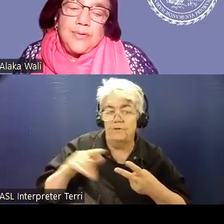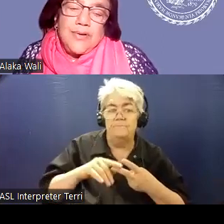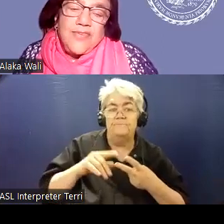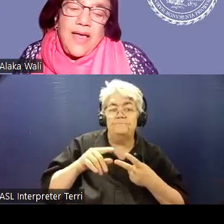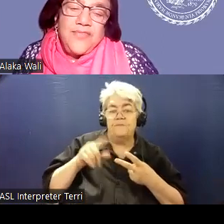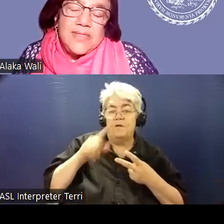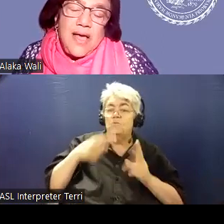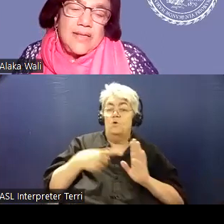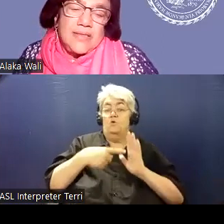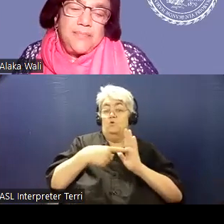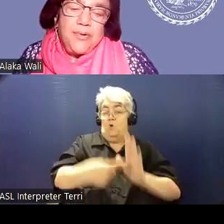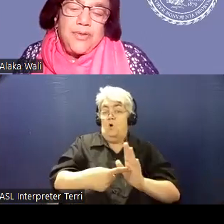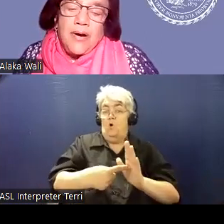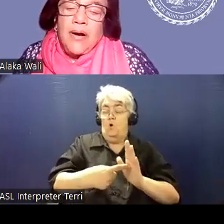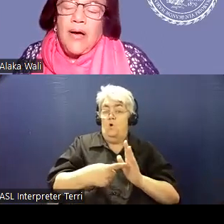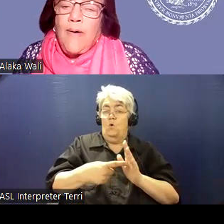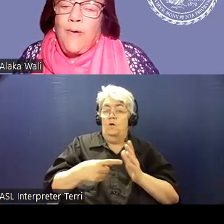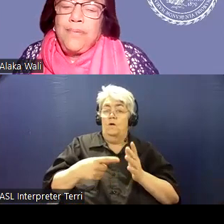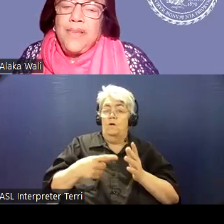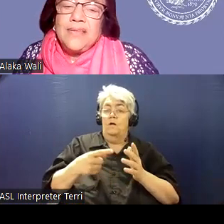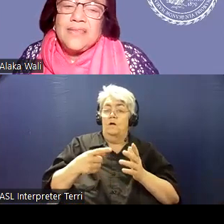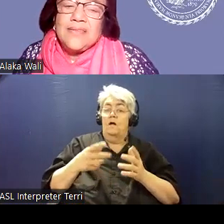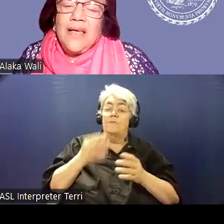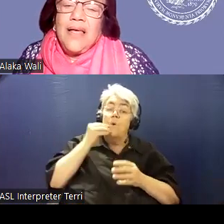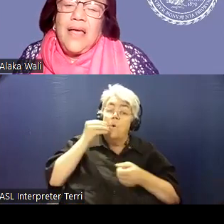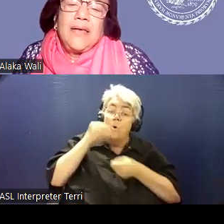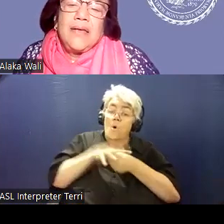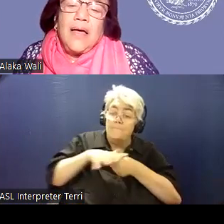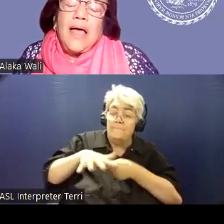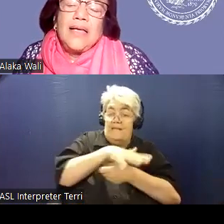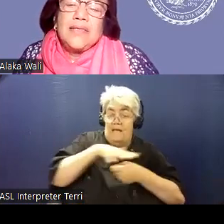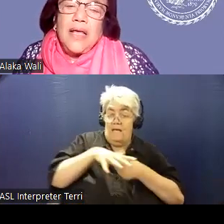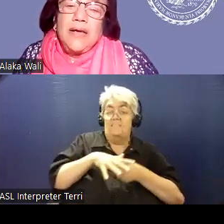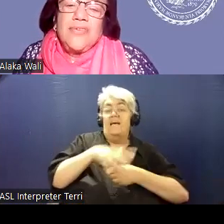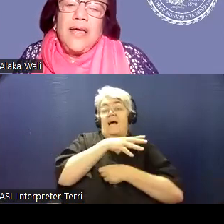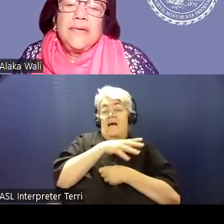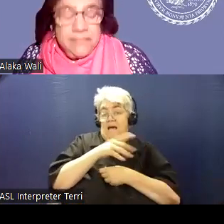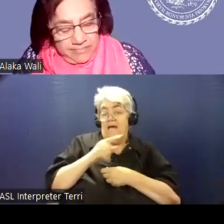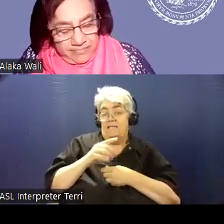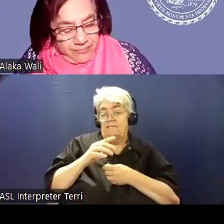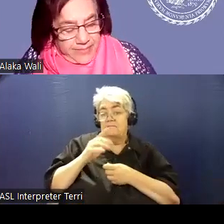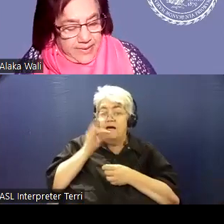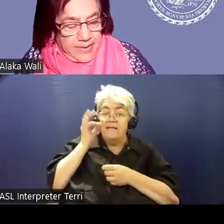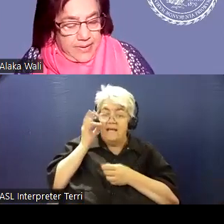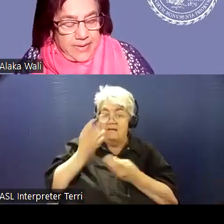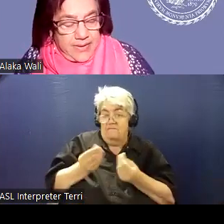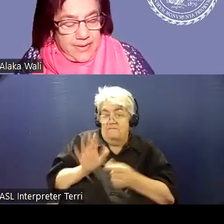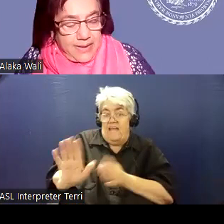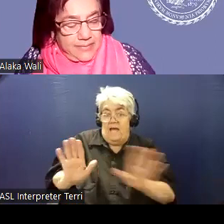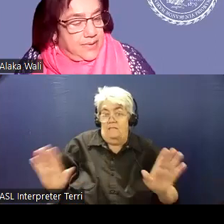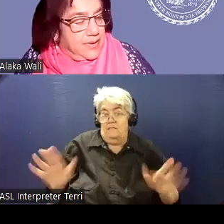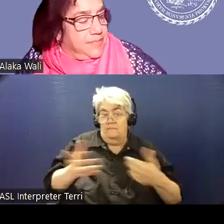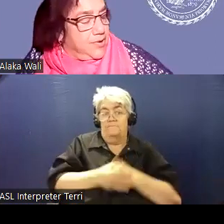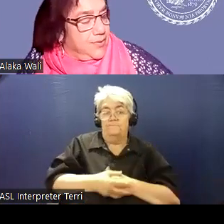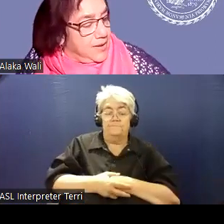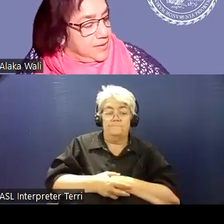to sort of emphasize both our home place and as a native land. All right,